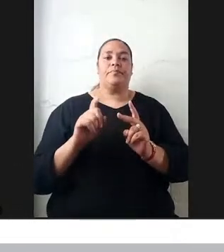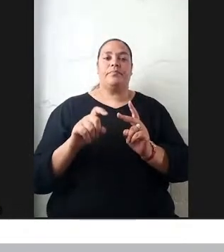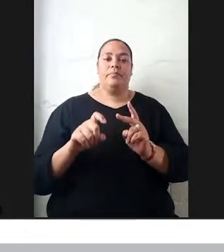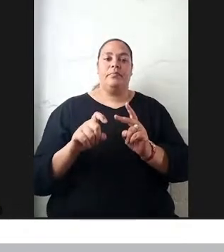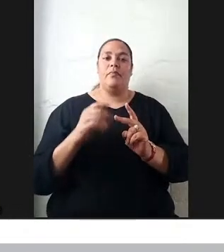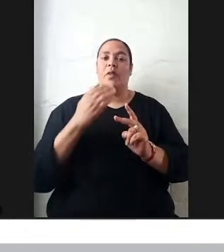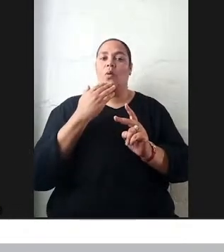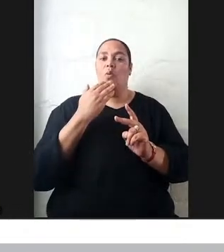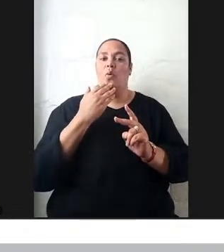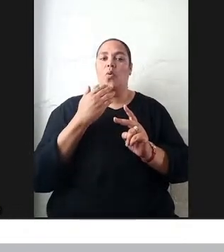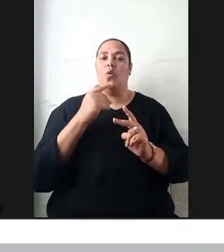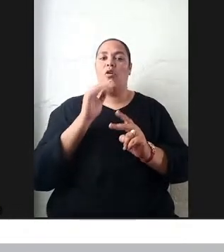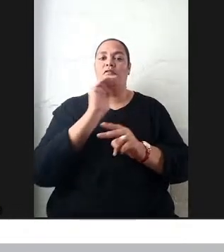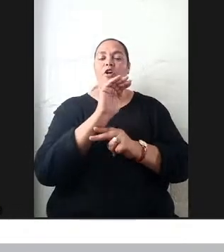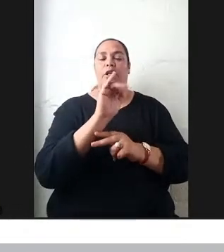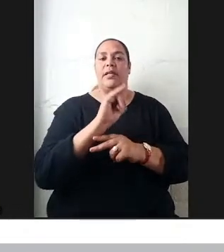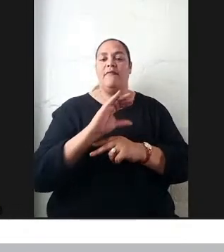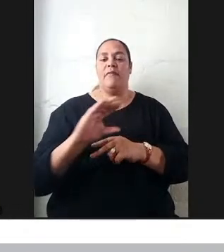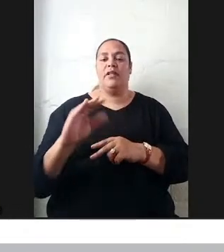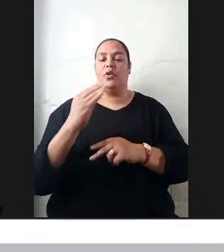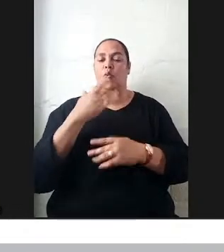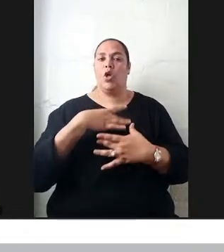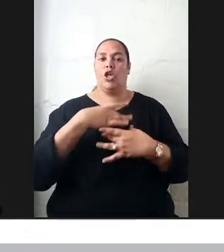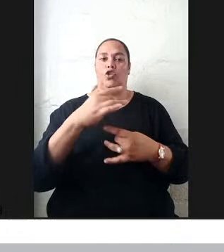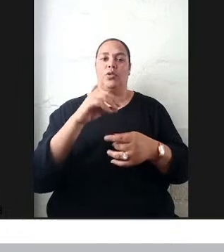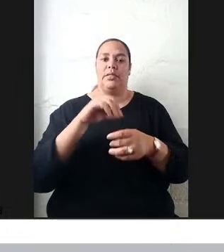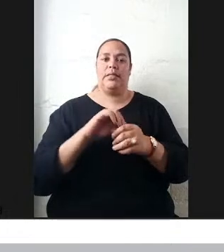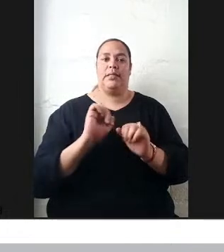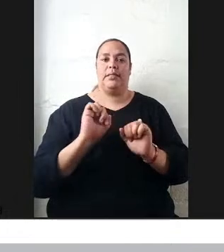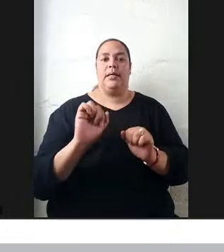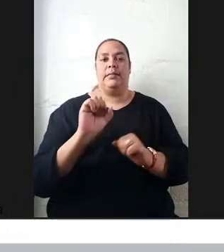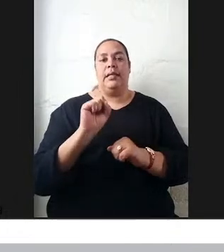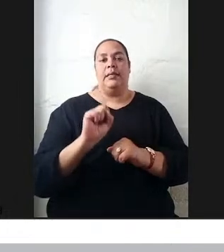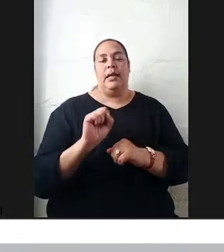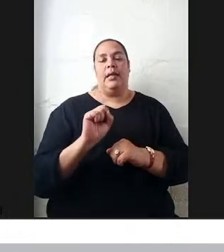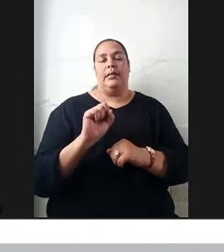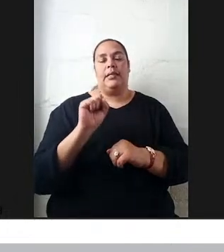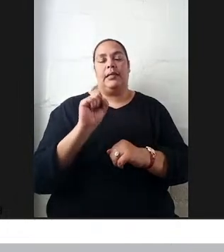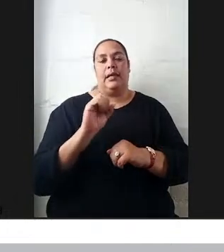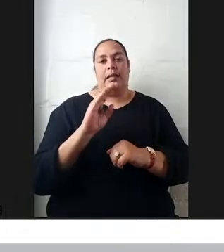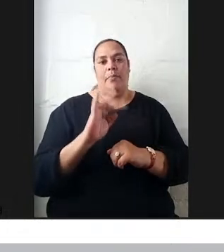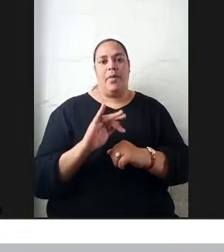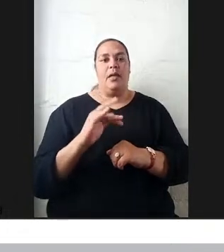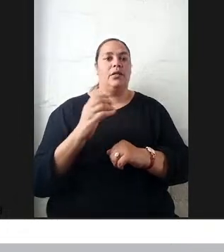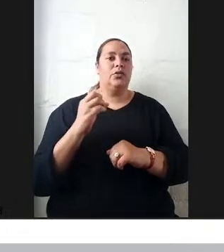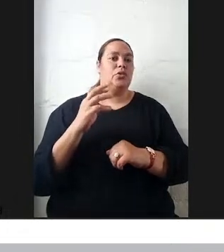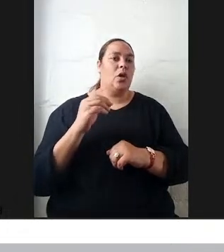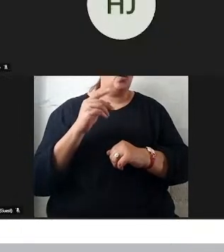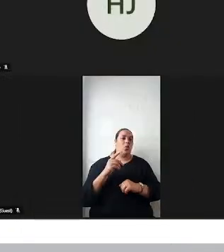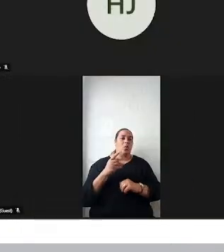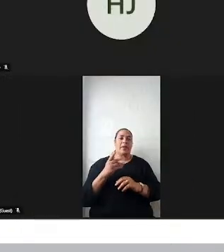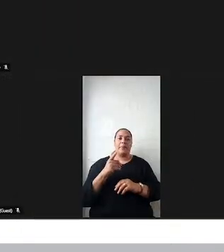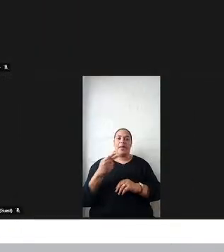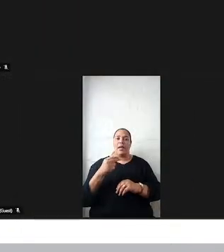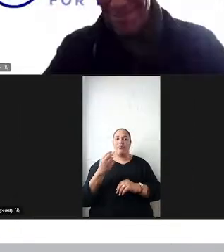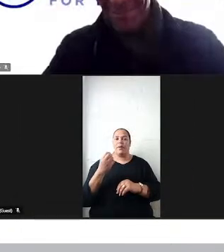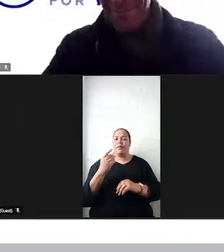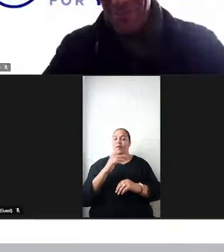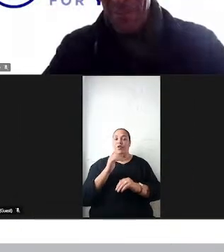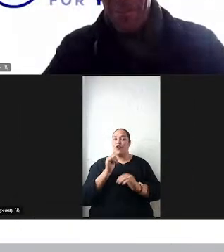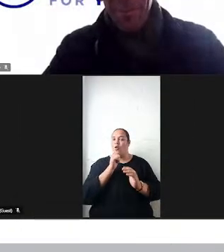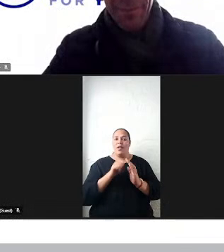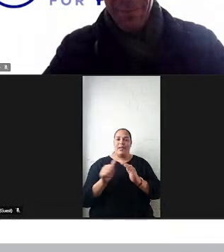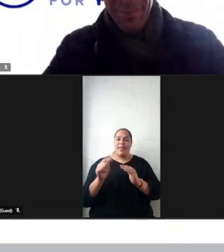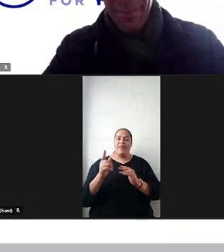foreign investors that are interested in Saldana SEZ? Maybe Herman should not have left the stage. We can defer that question